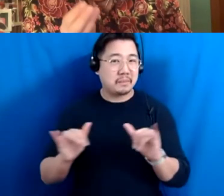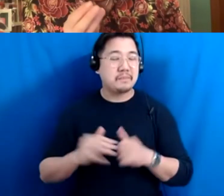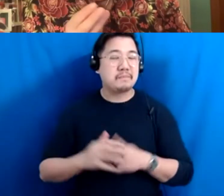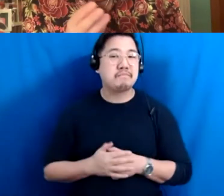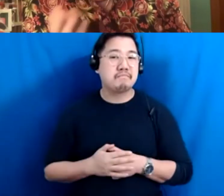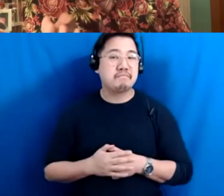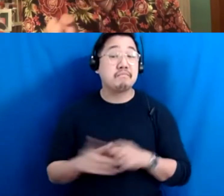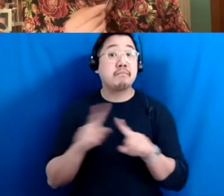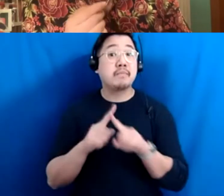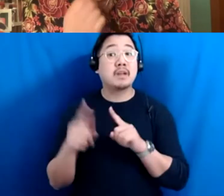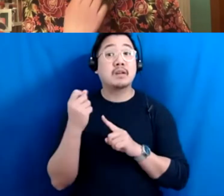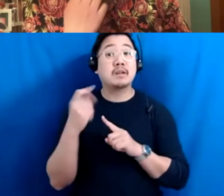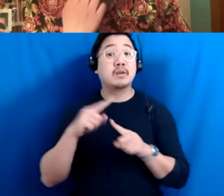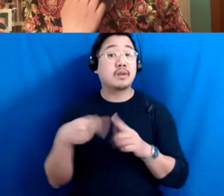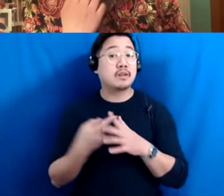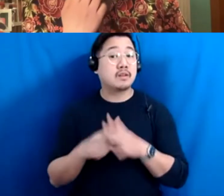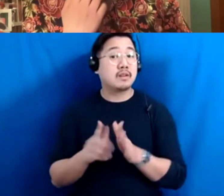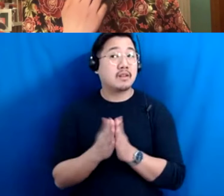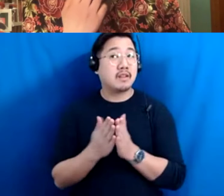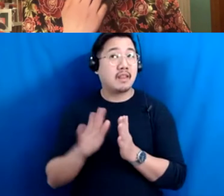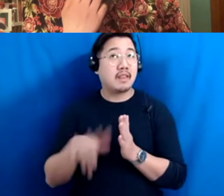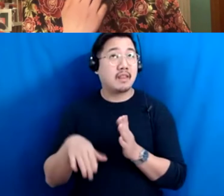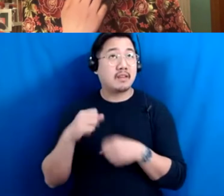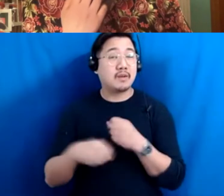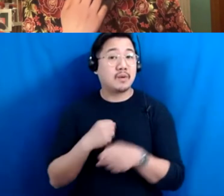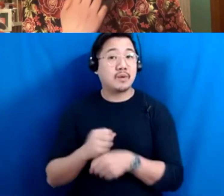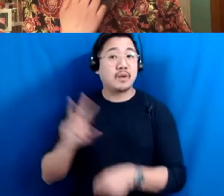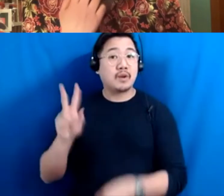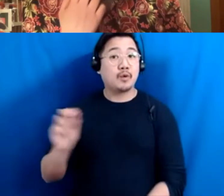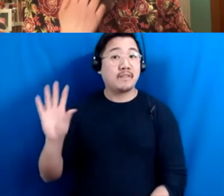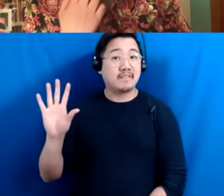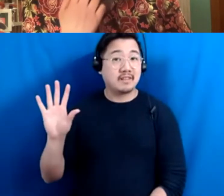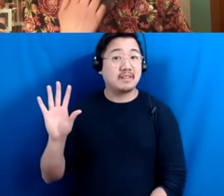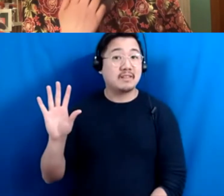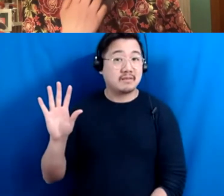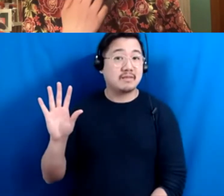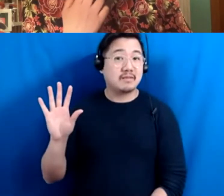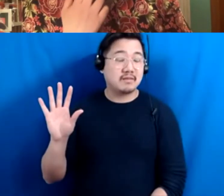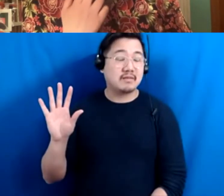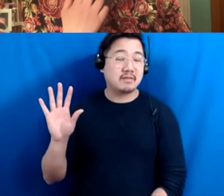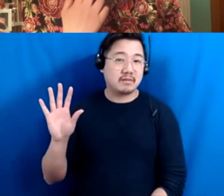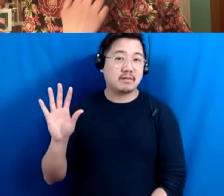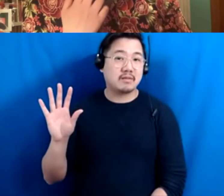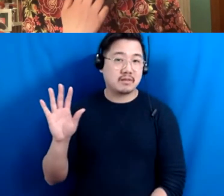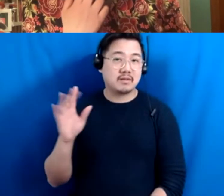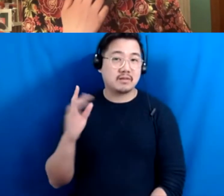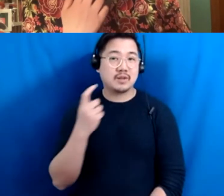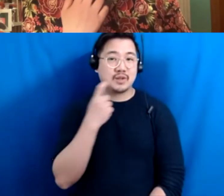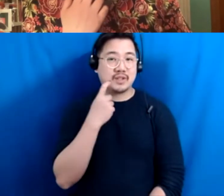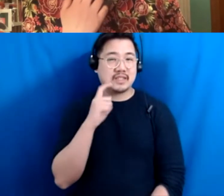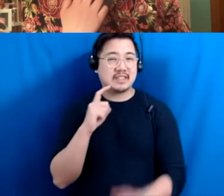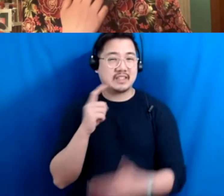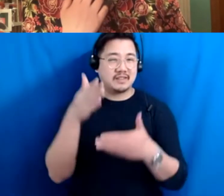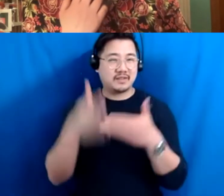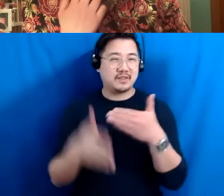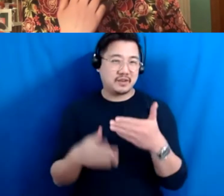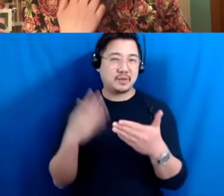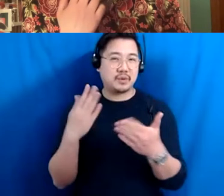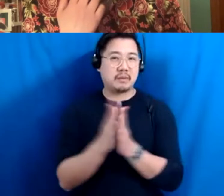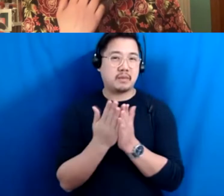three things that year, 2005, because I just I just finished a novel that practically killed